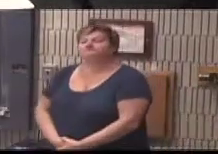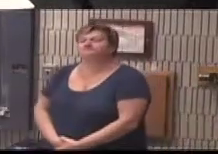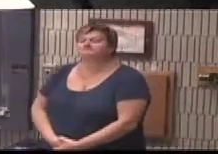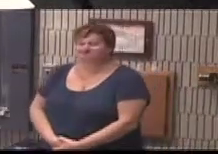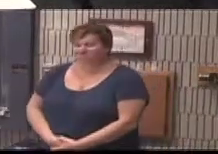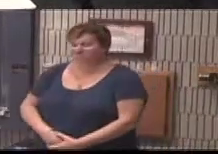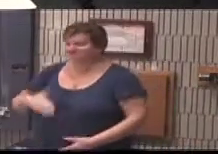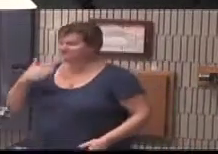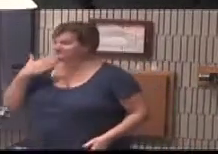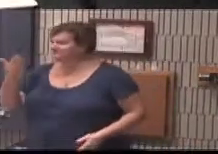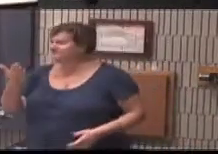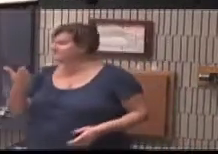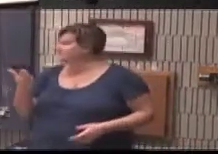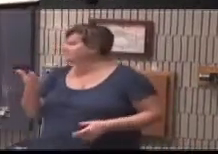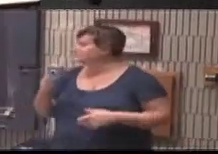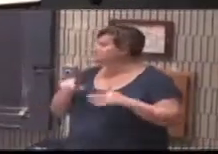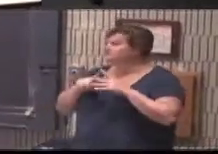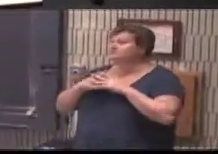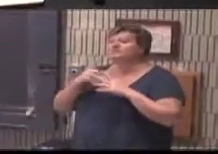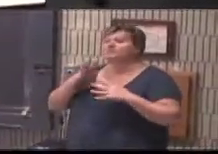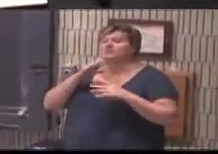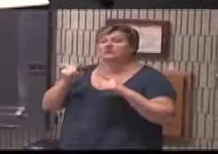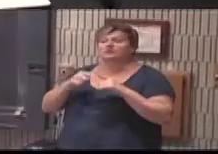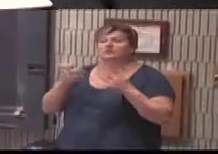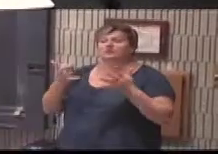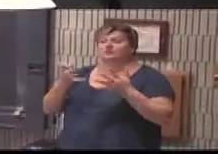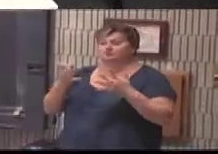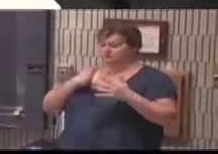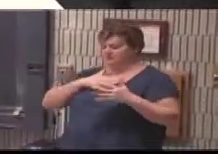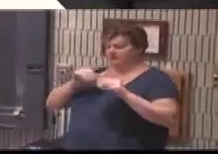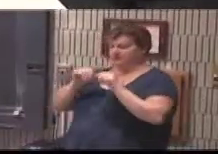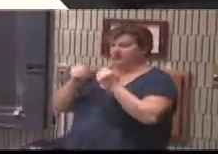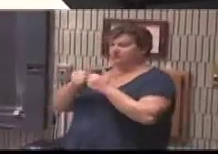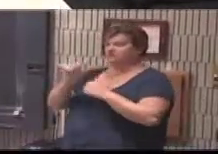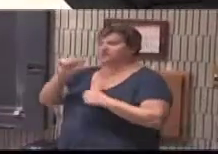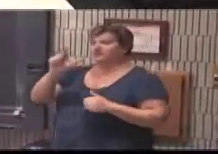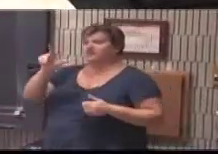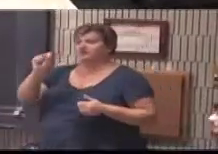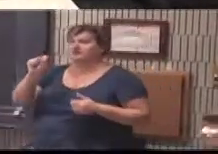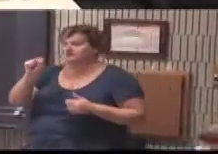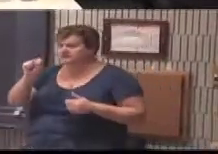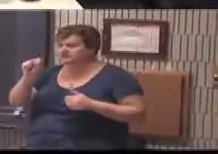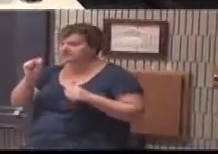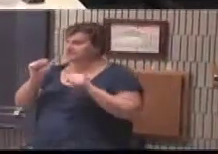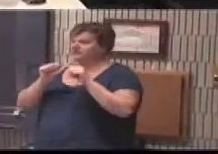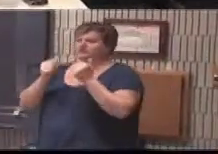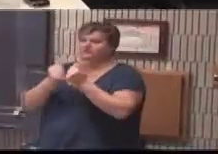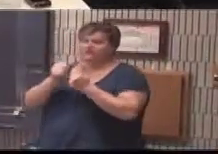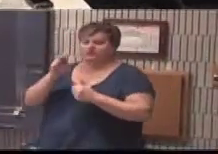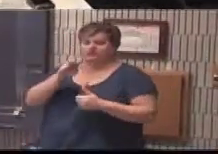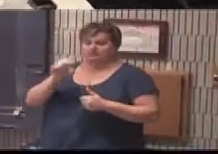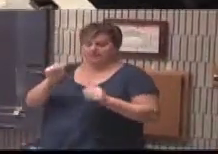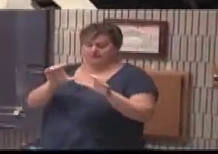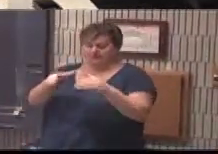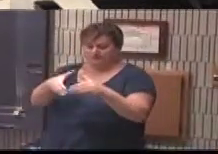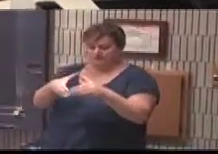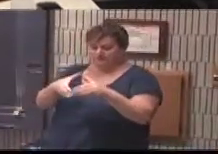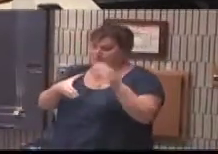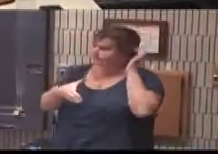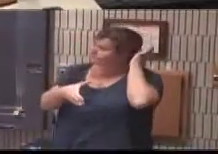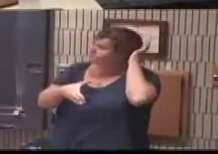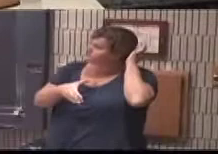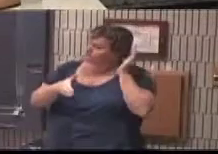I'm going to start off by talking just a little bit about the agency I work for, the ALS Association Mass Chapter. We're a very, very